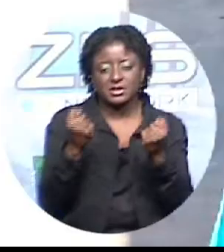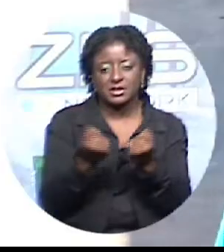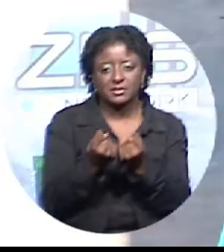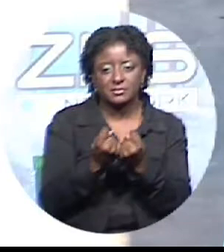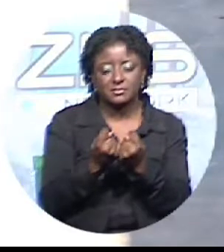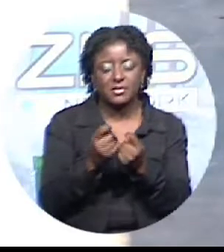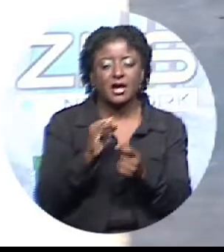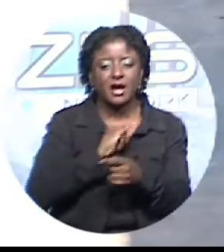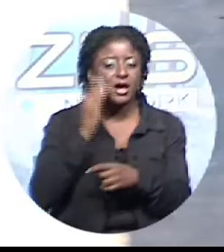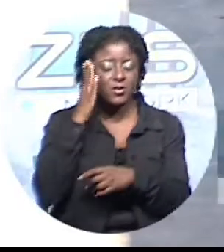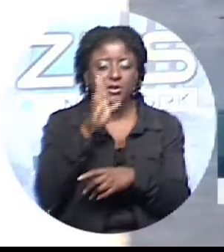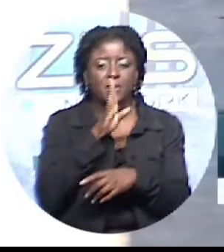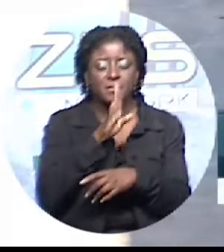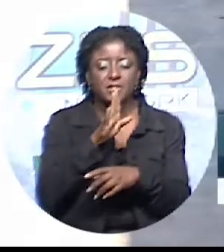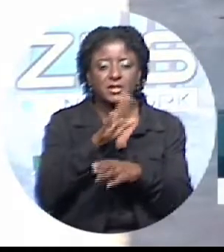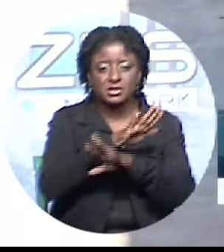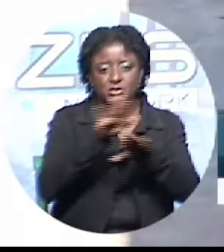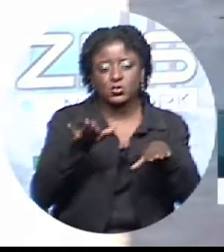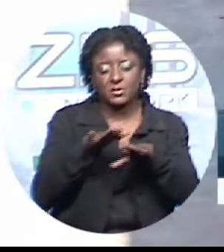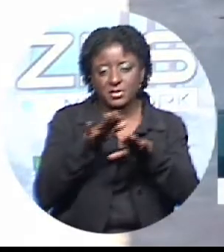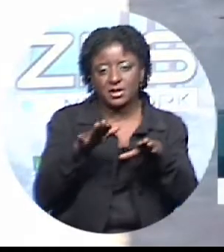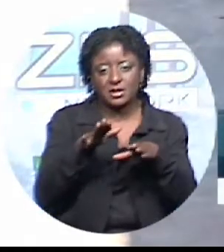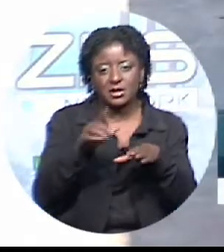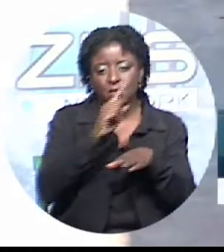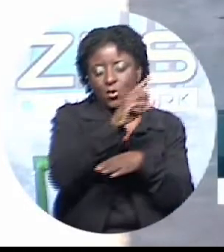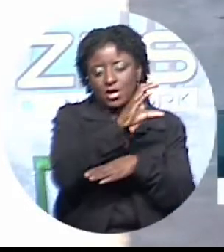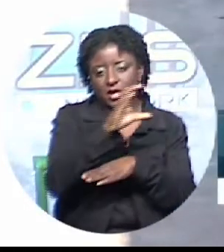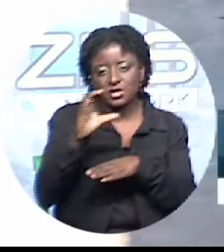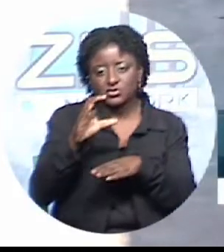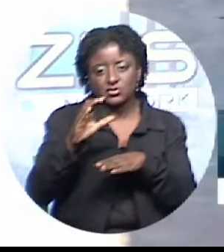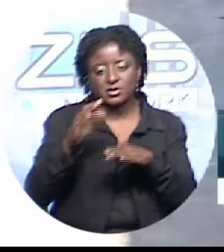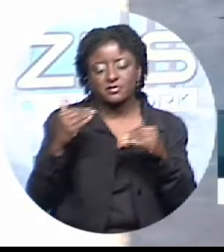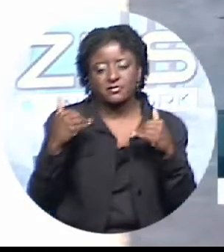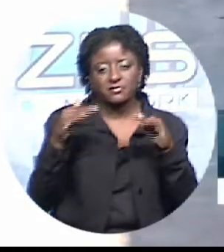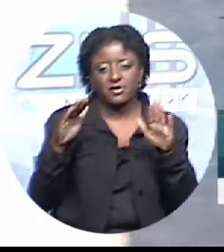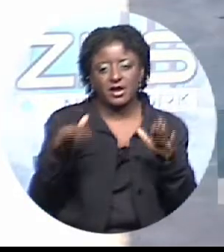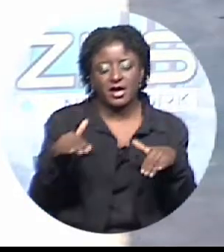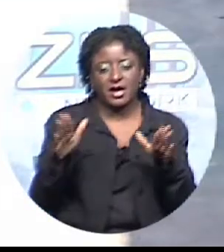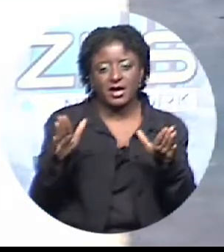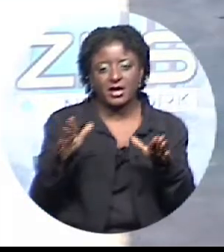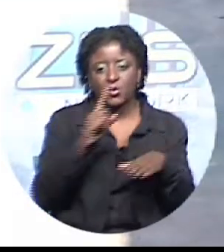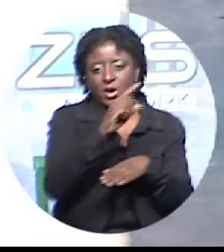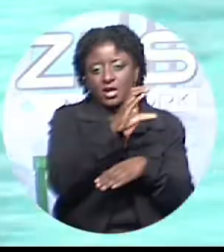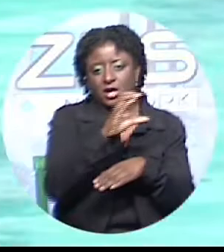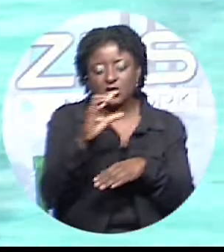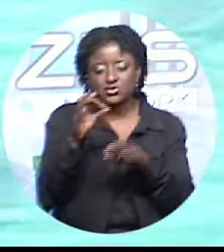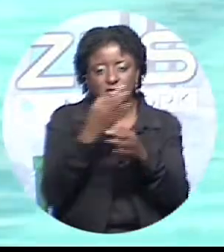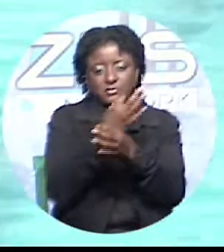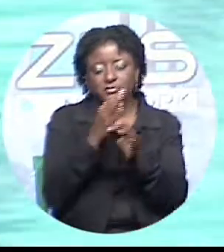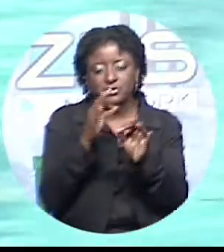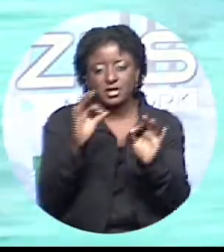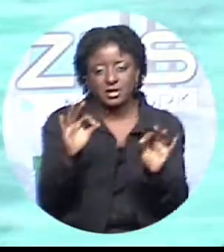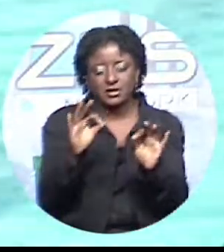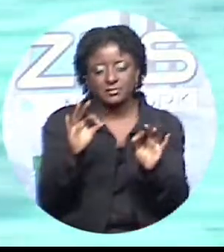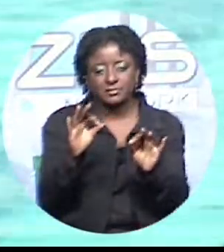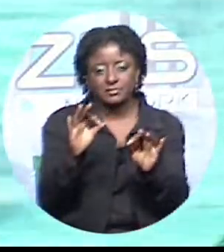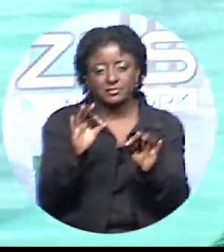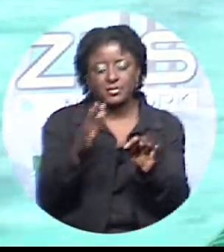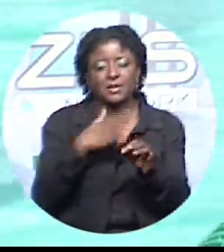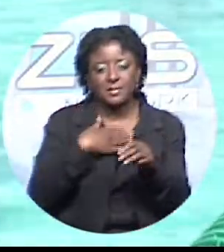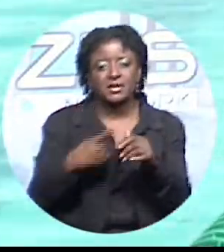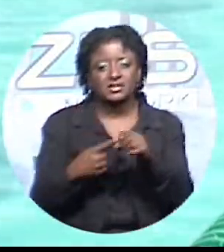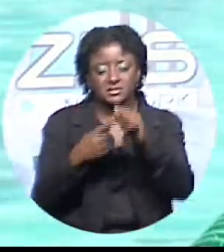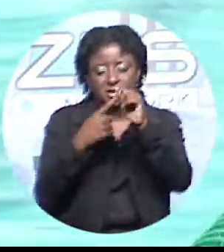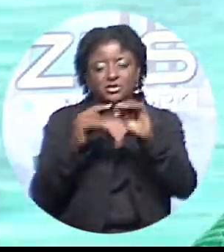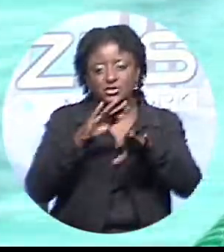I'll be swimming the 100 fly, 100 free, 2 fly, 2 free, my specialty events. What do you expect to do when